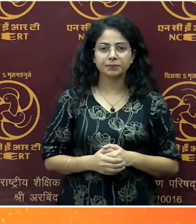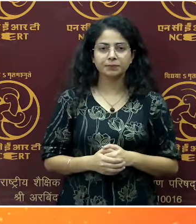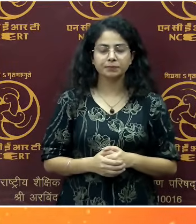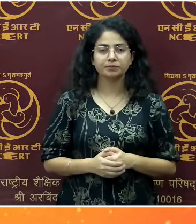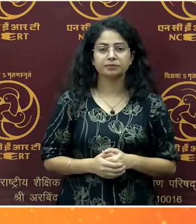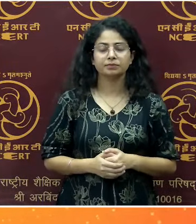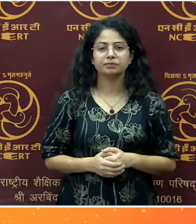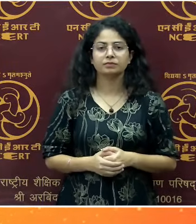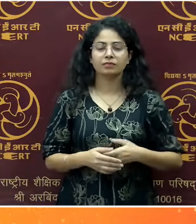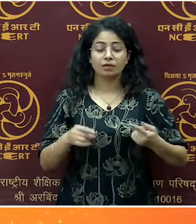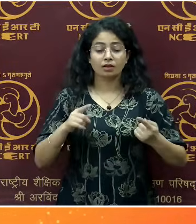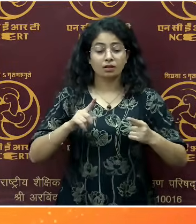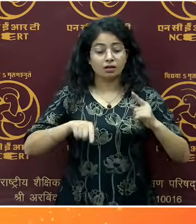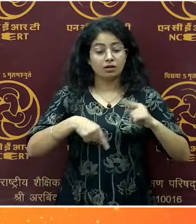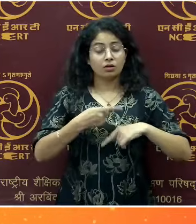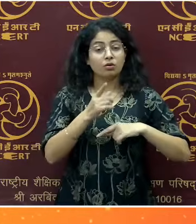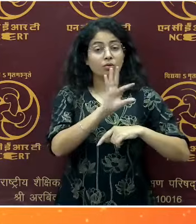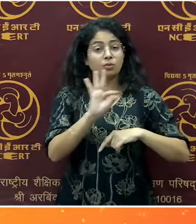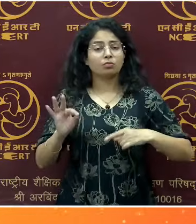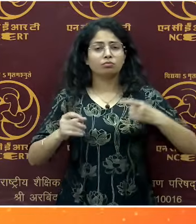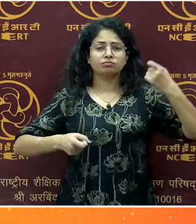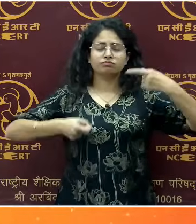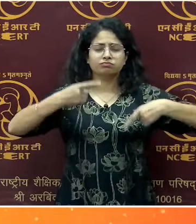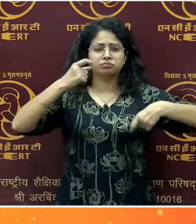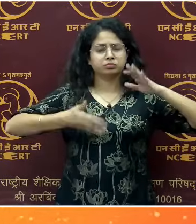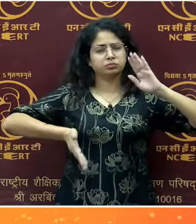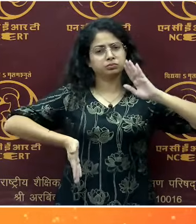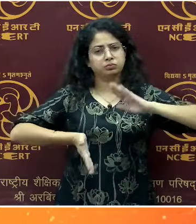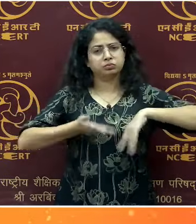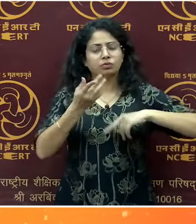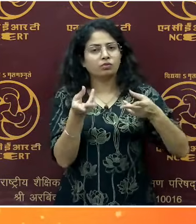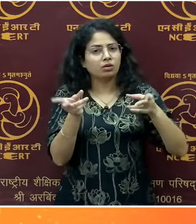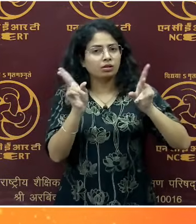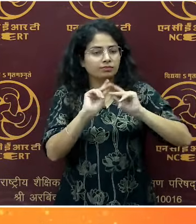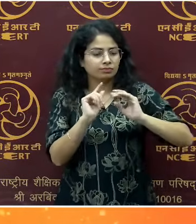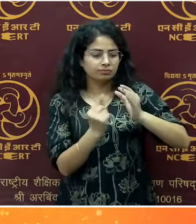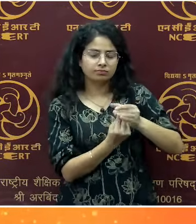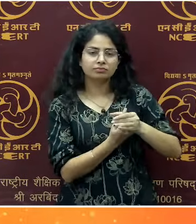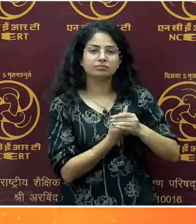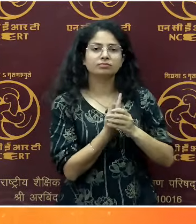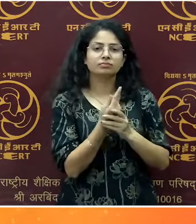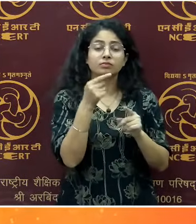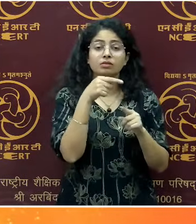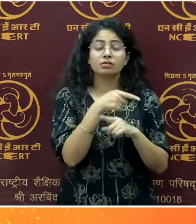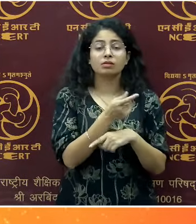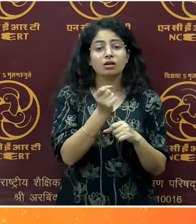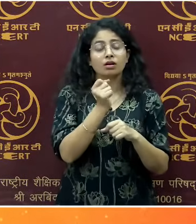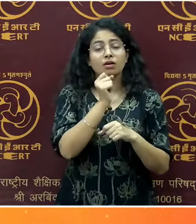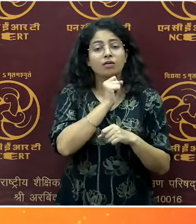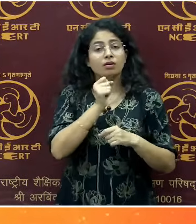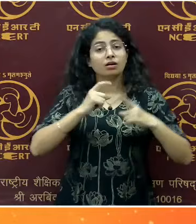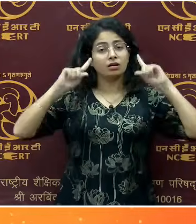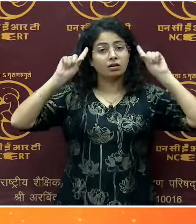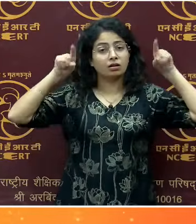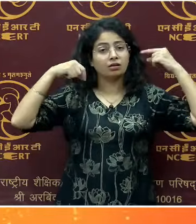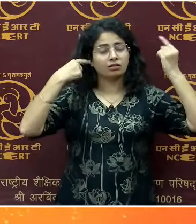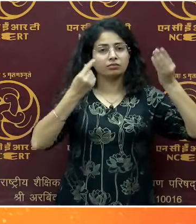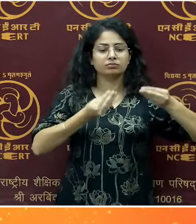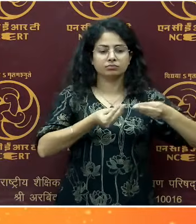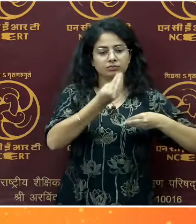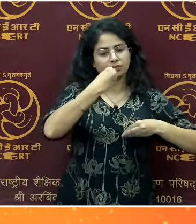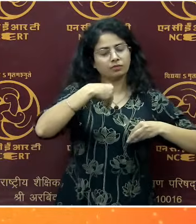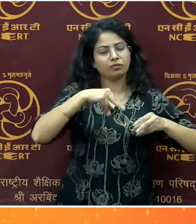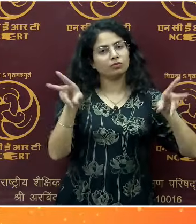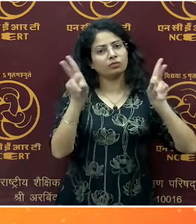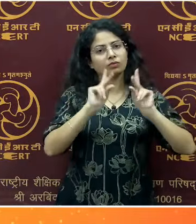It rained well that week. The grass soon grew back and the old stag had enough food